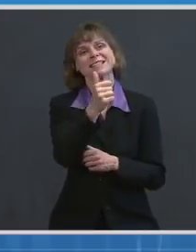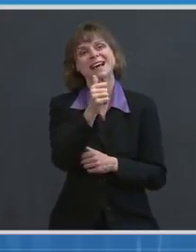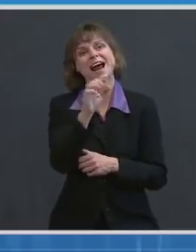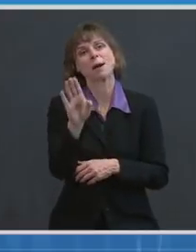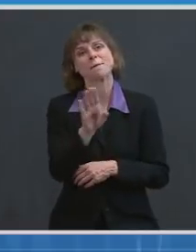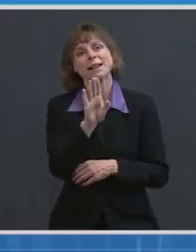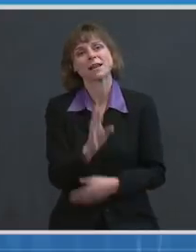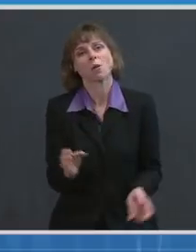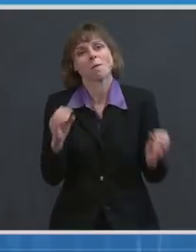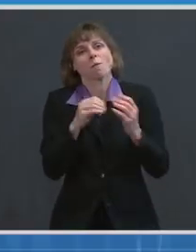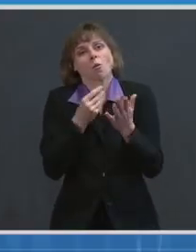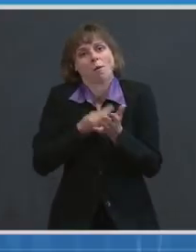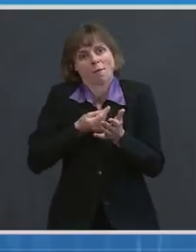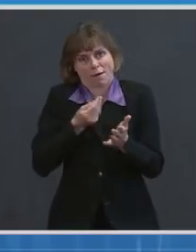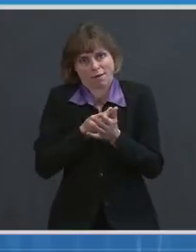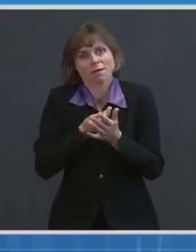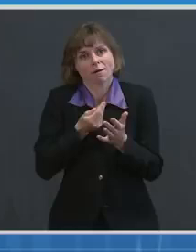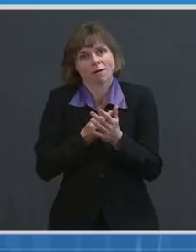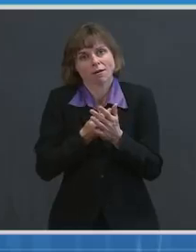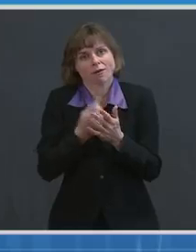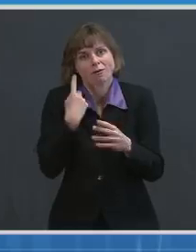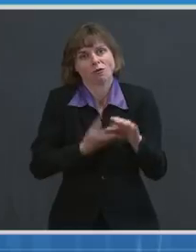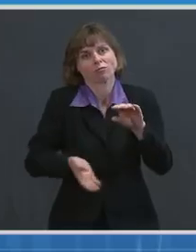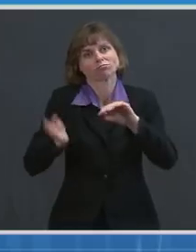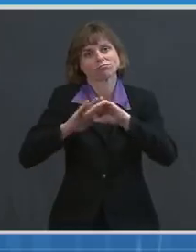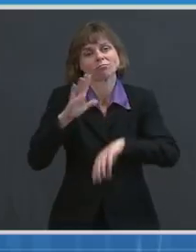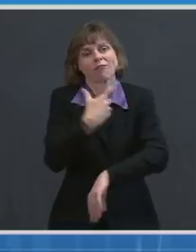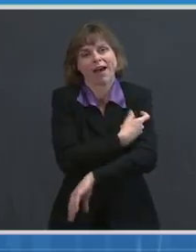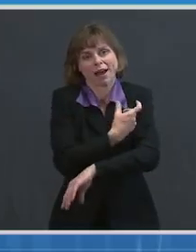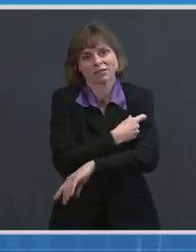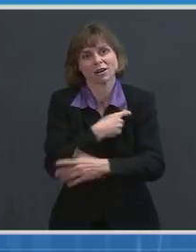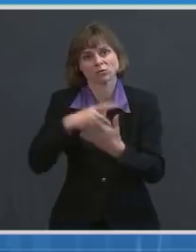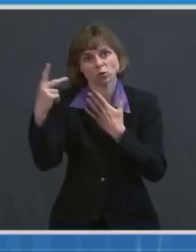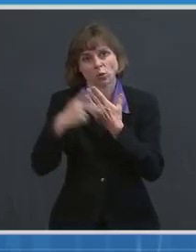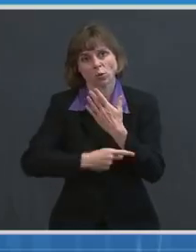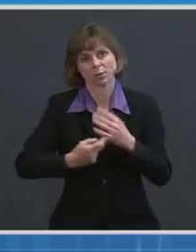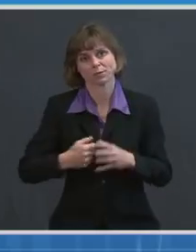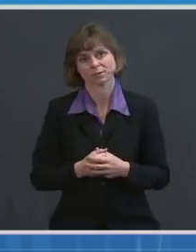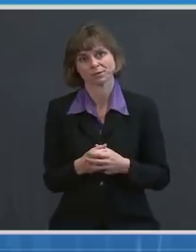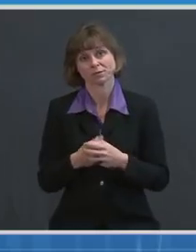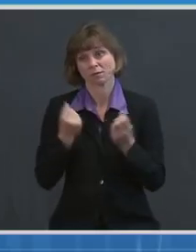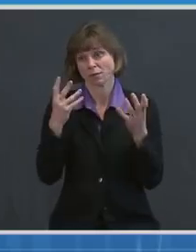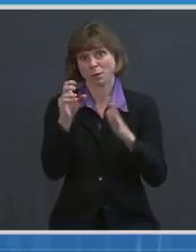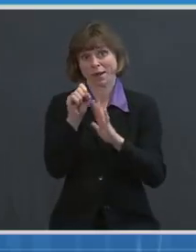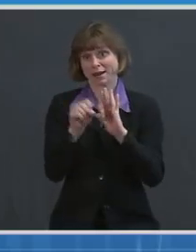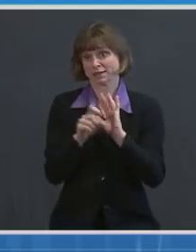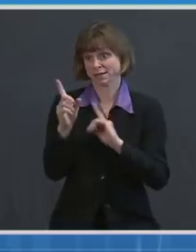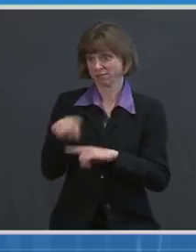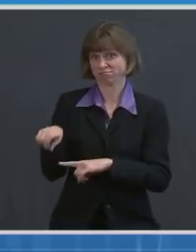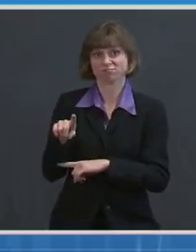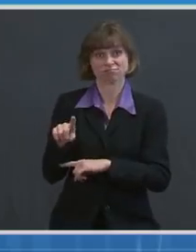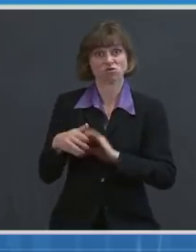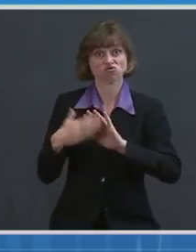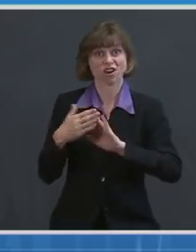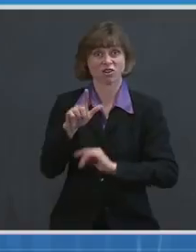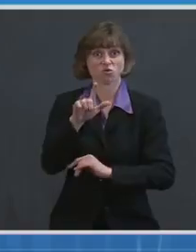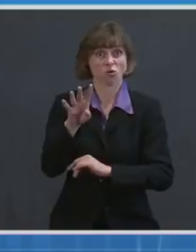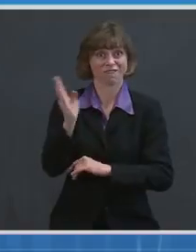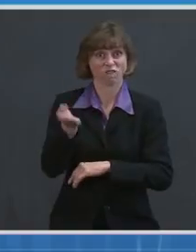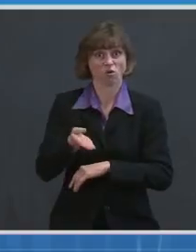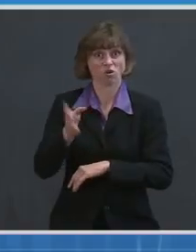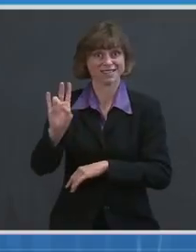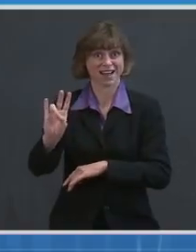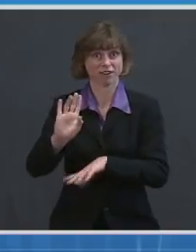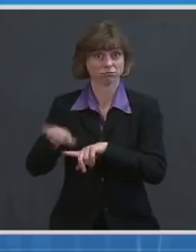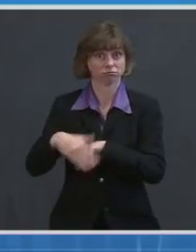scale up our vaccination program. Many states are now running vaccination sites 24/7. Slots are being